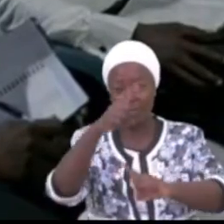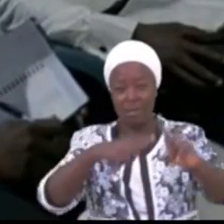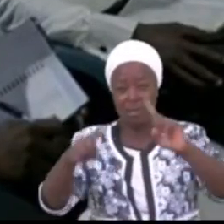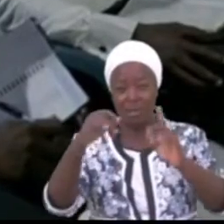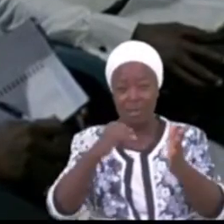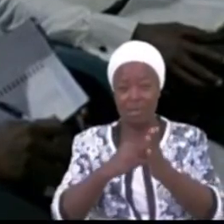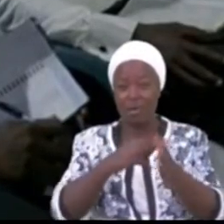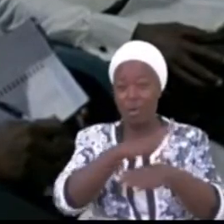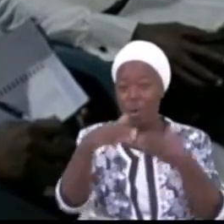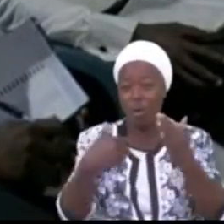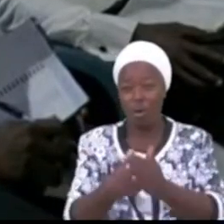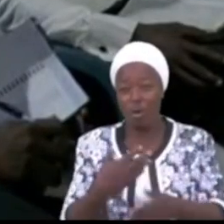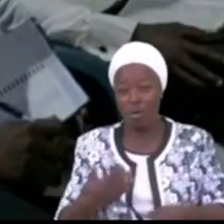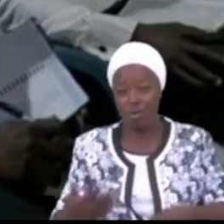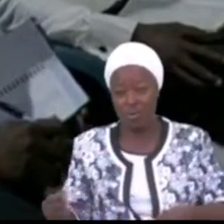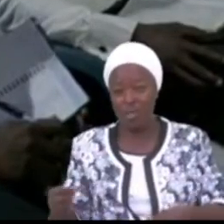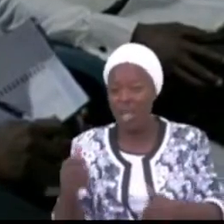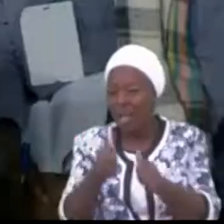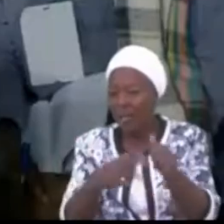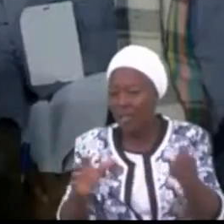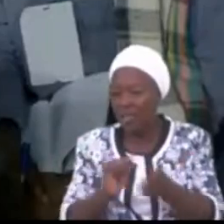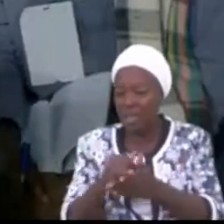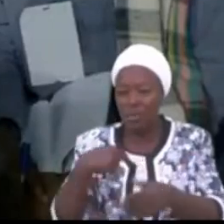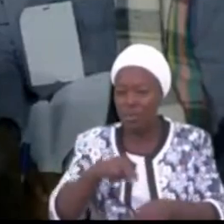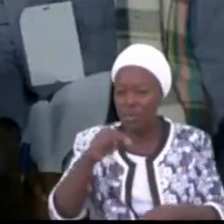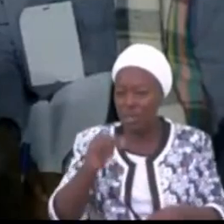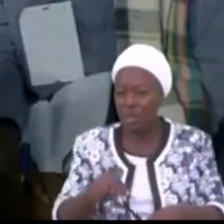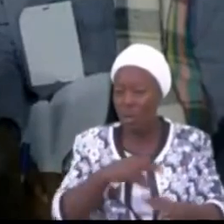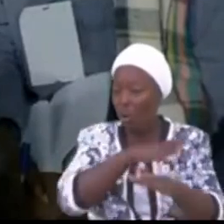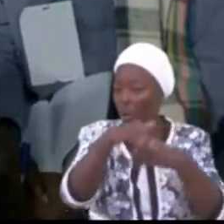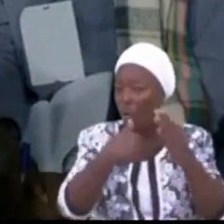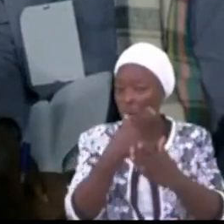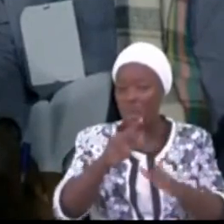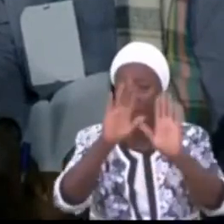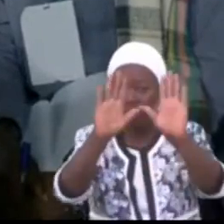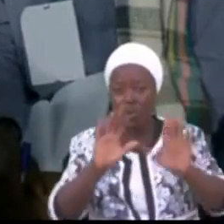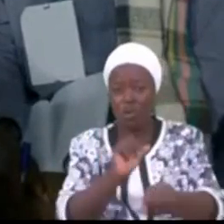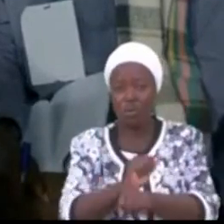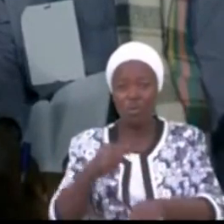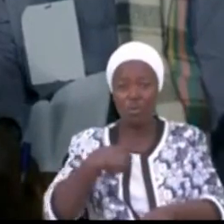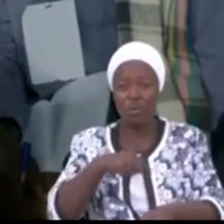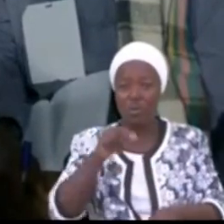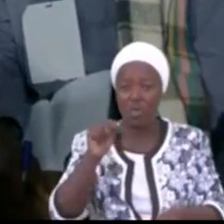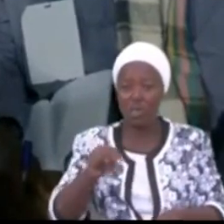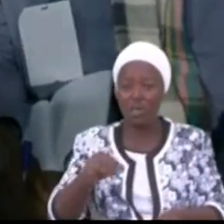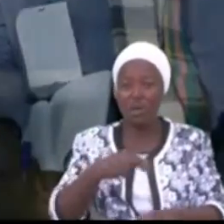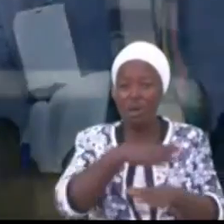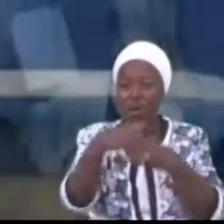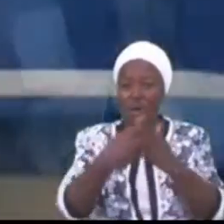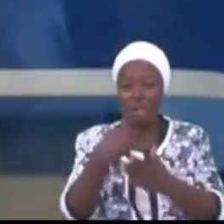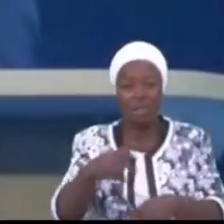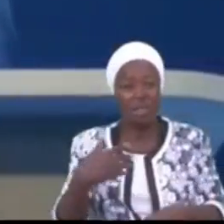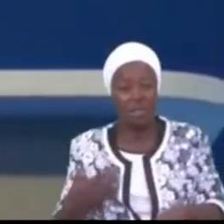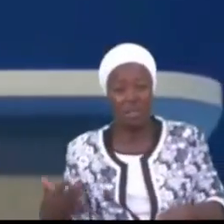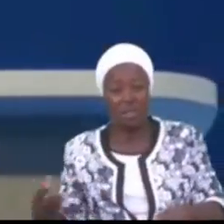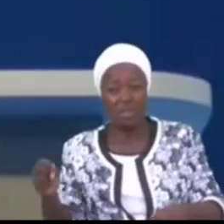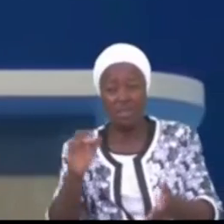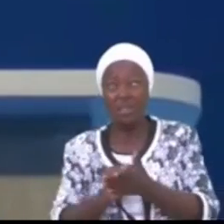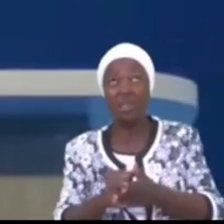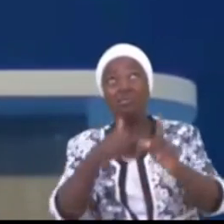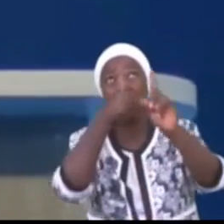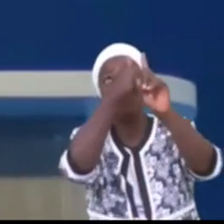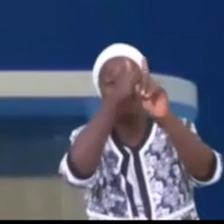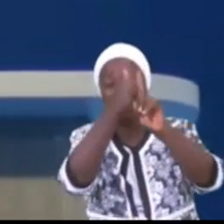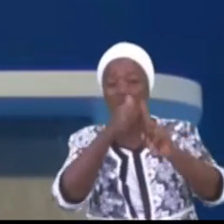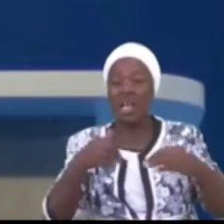Everything we need. All the miracle we need, all the things that he himself